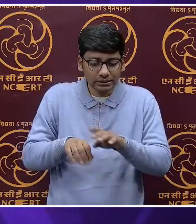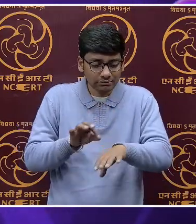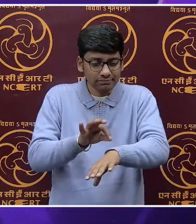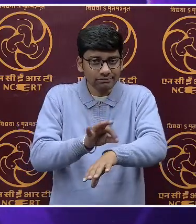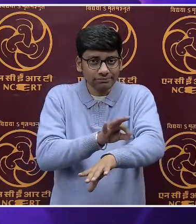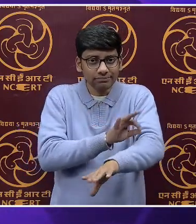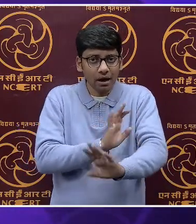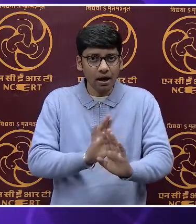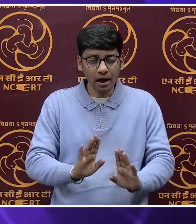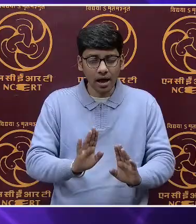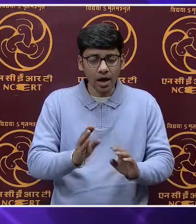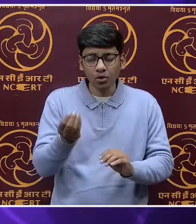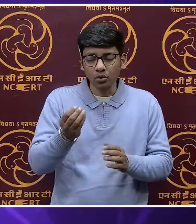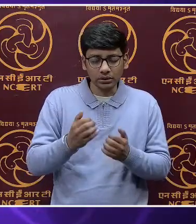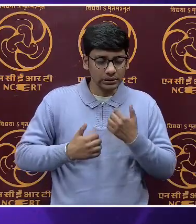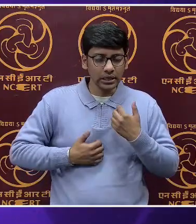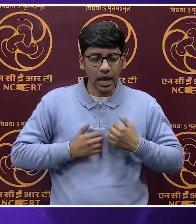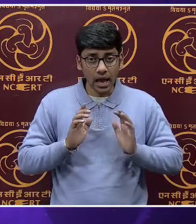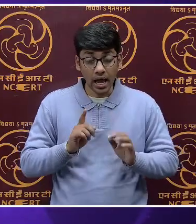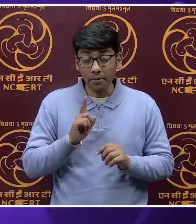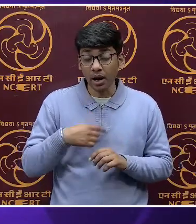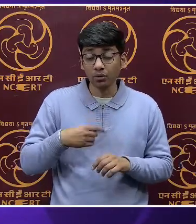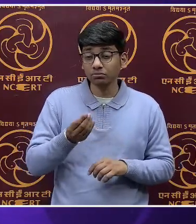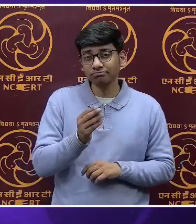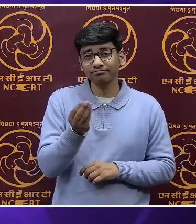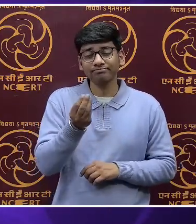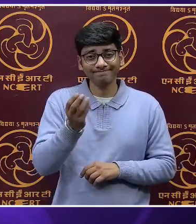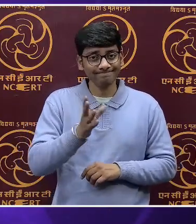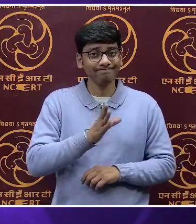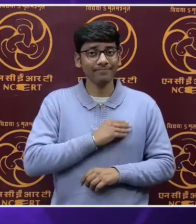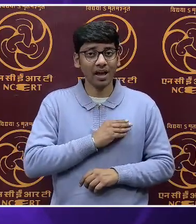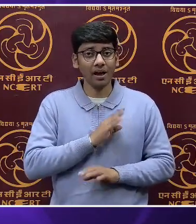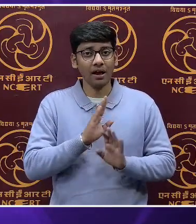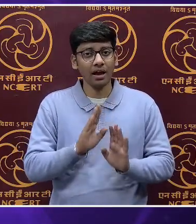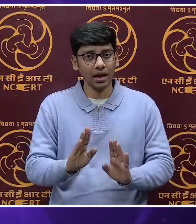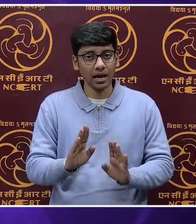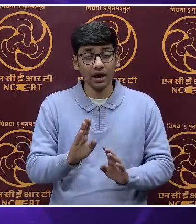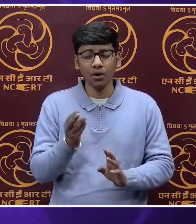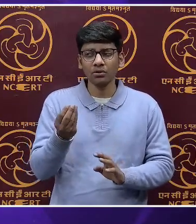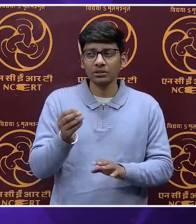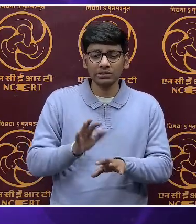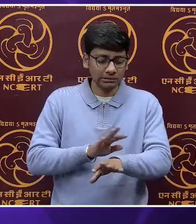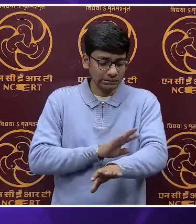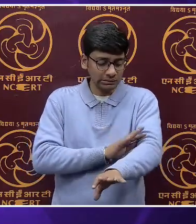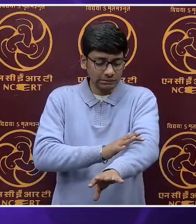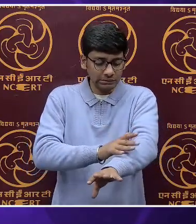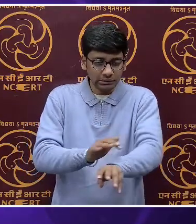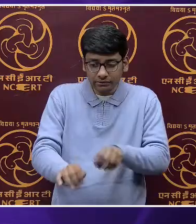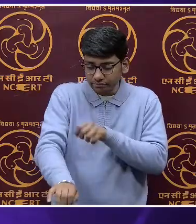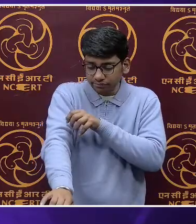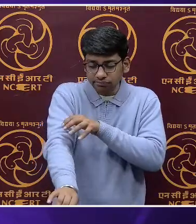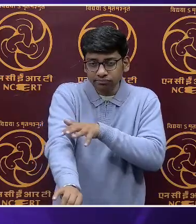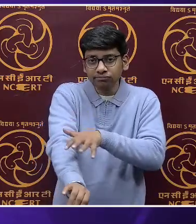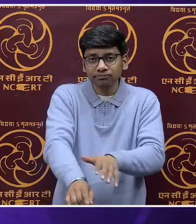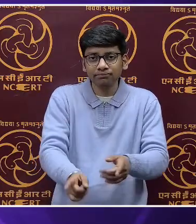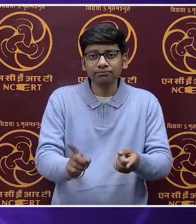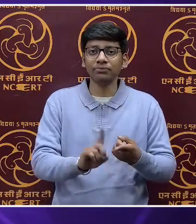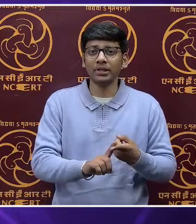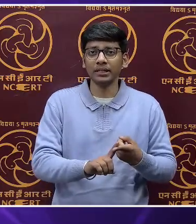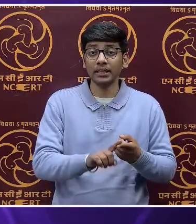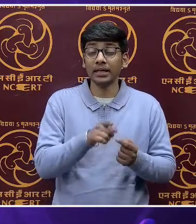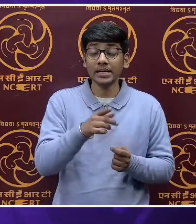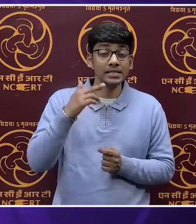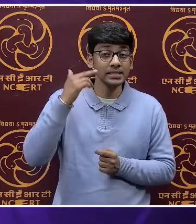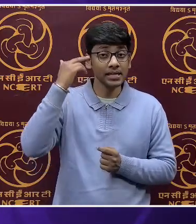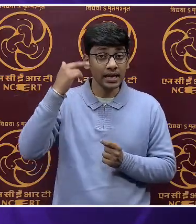Yes. right. So there was an excitement, joy, but at the same time, some kind of nervousness. Yes, absolutely. So, you caught the gist,